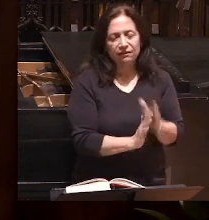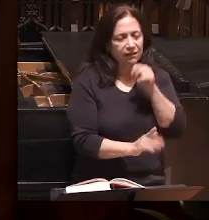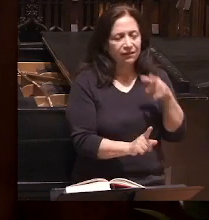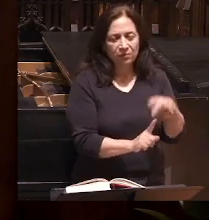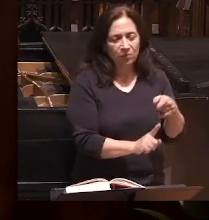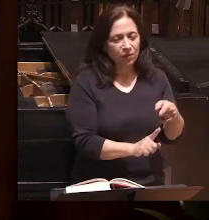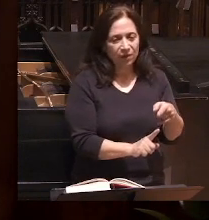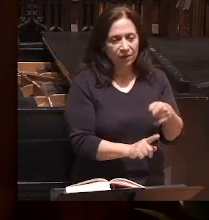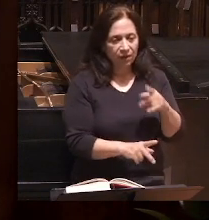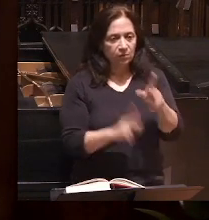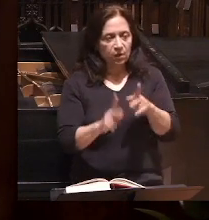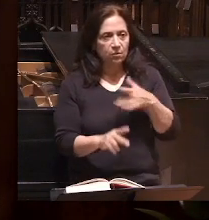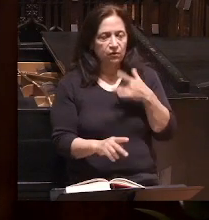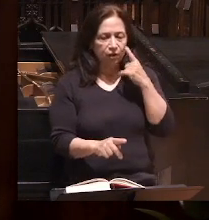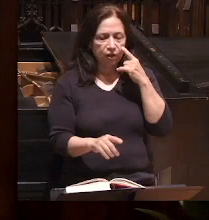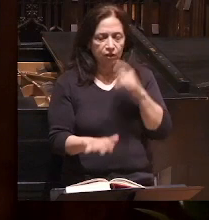People were in shock.